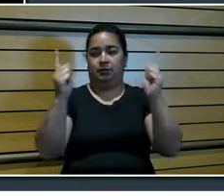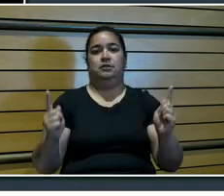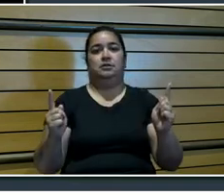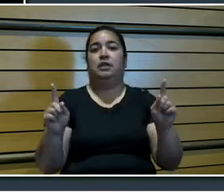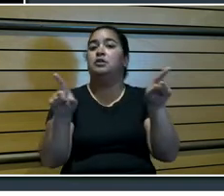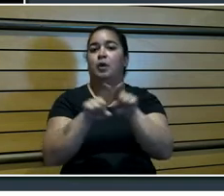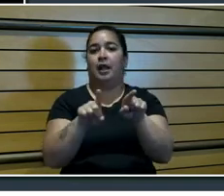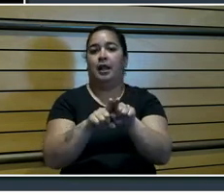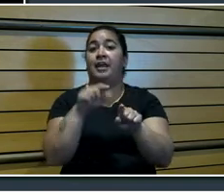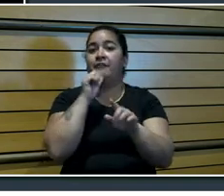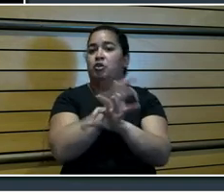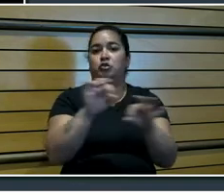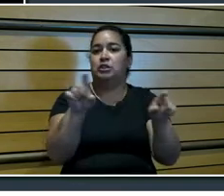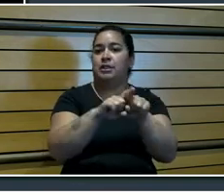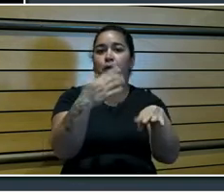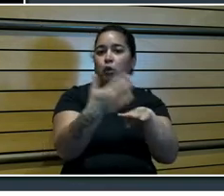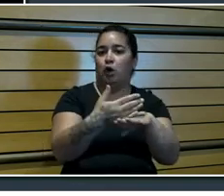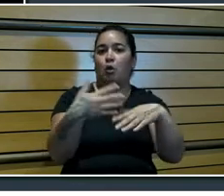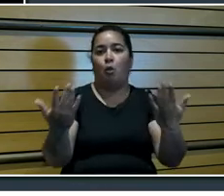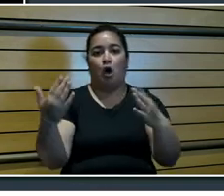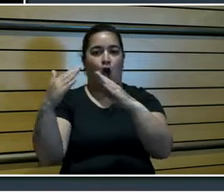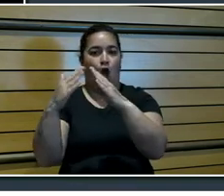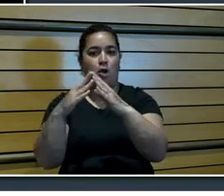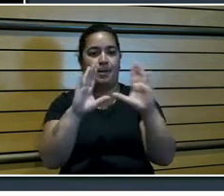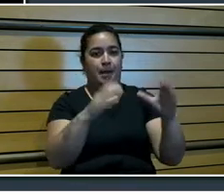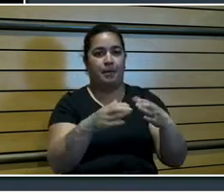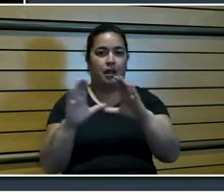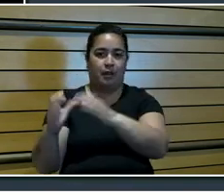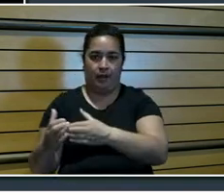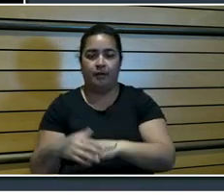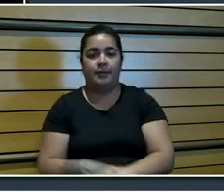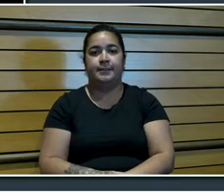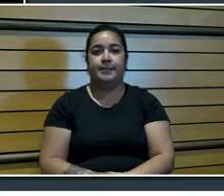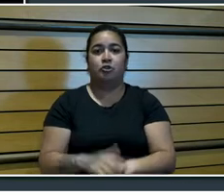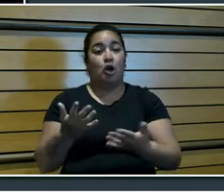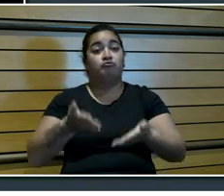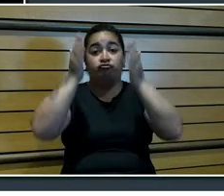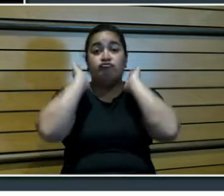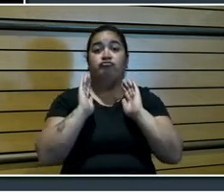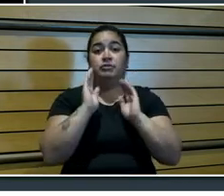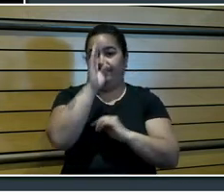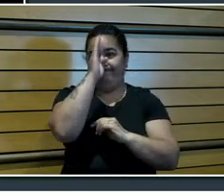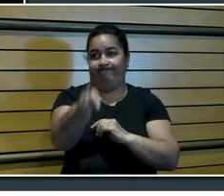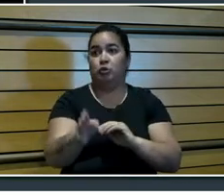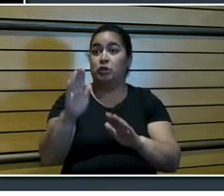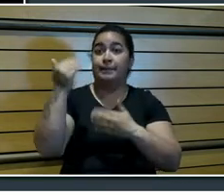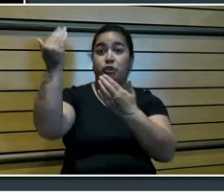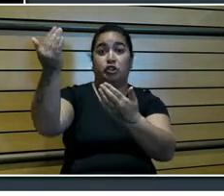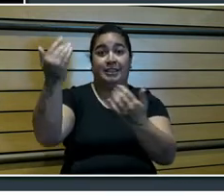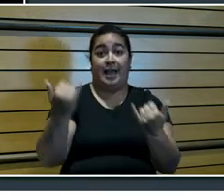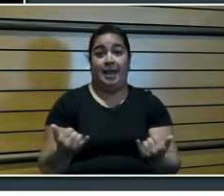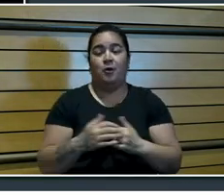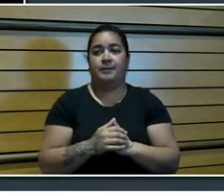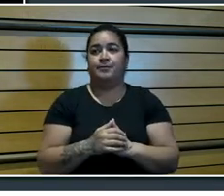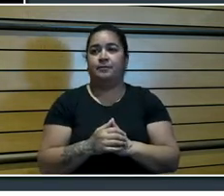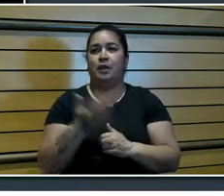not in the same work or home bubble. So we will get straight into our submissions now, and I would